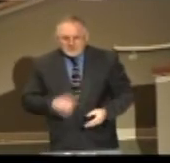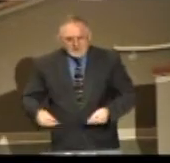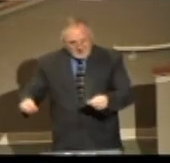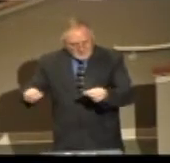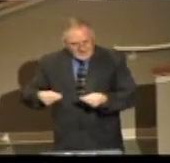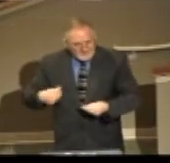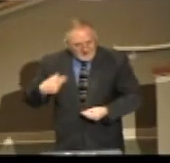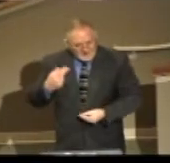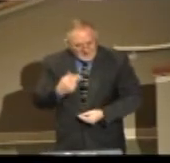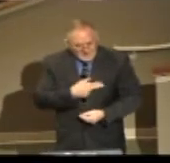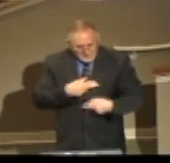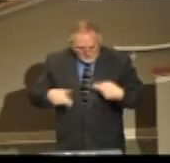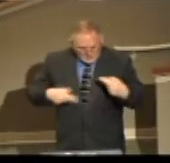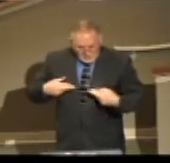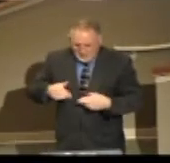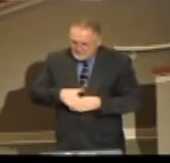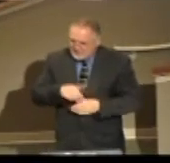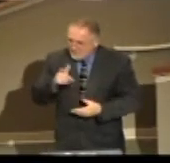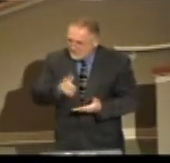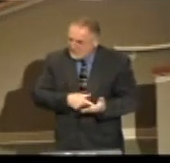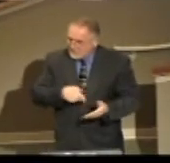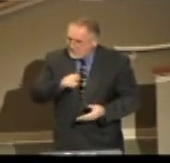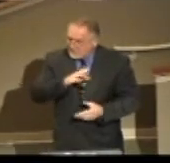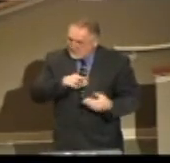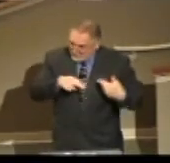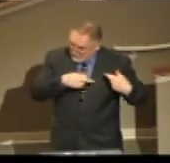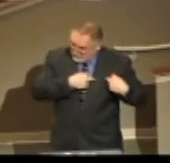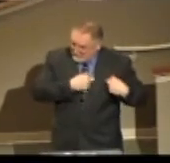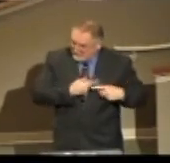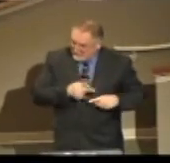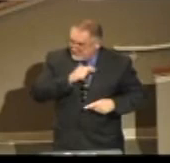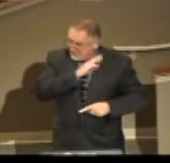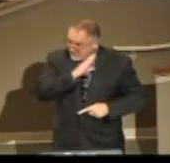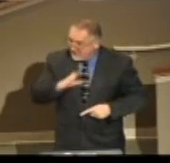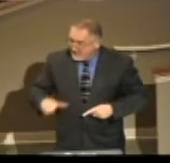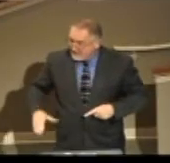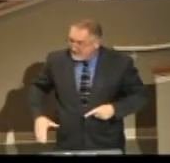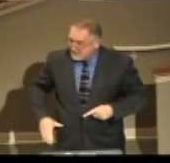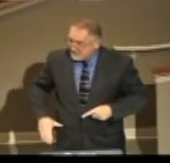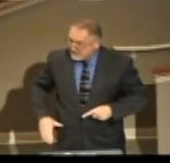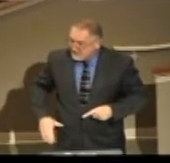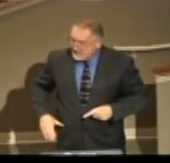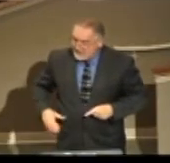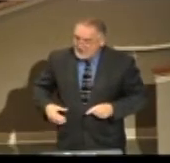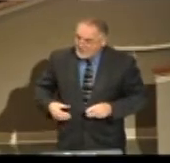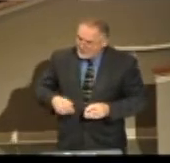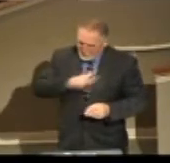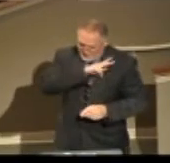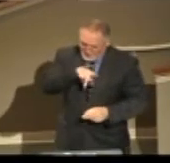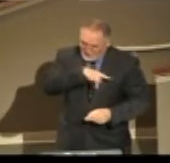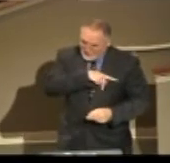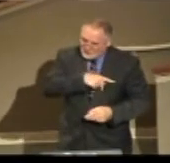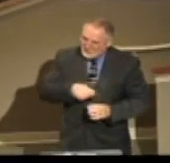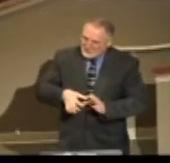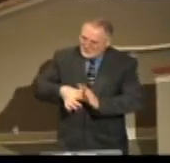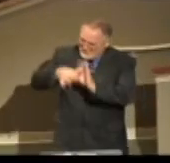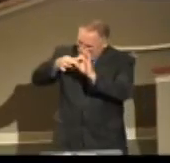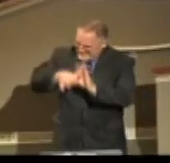If you have nothing to rejoice in, rejoice in what he gives you this morning. He gives you a personal relationship with him. Every day of my life, he's always available to to talk to.